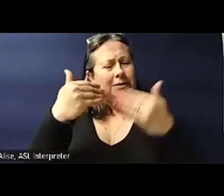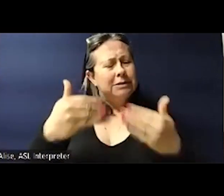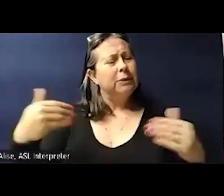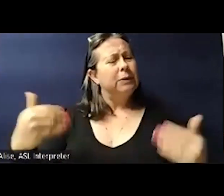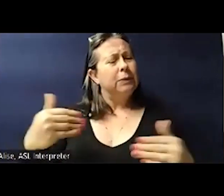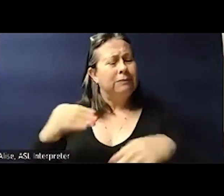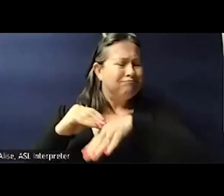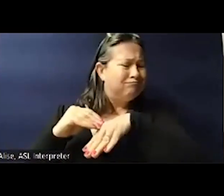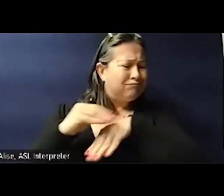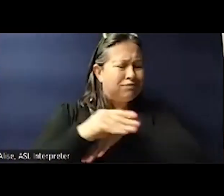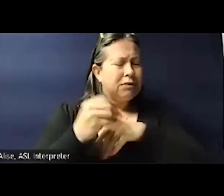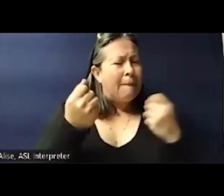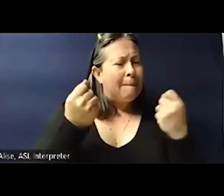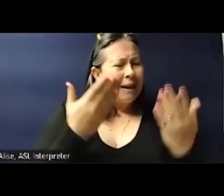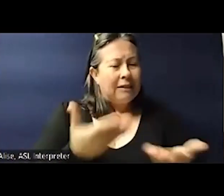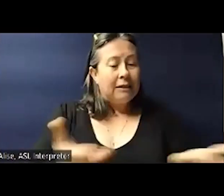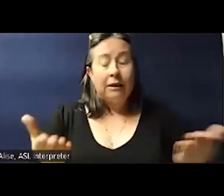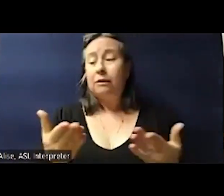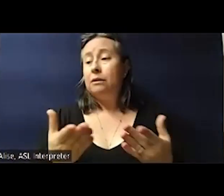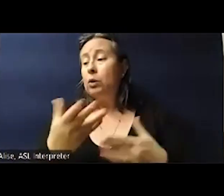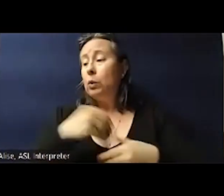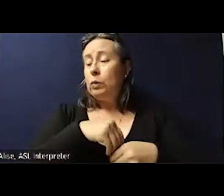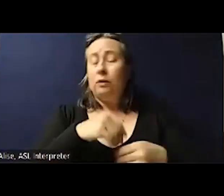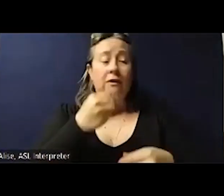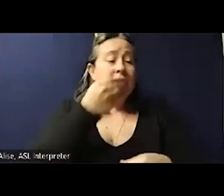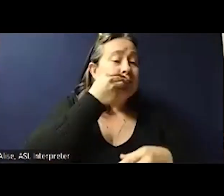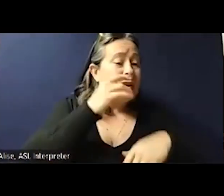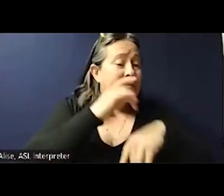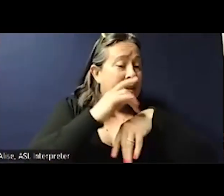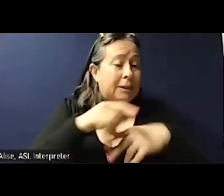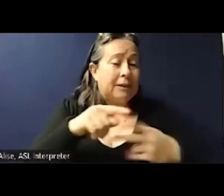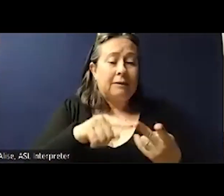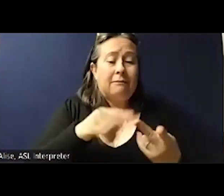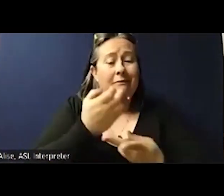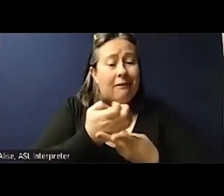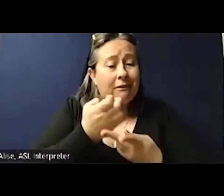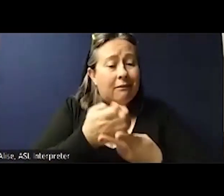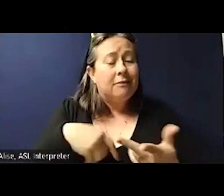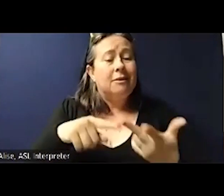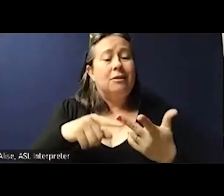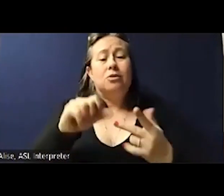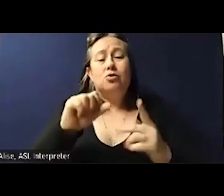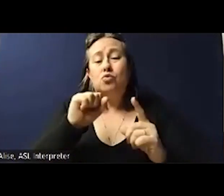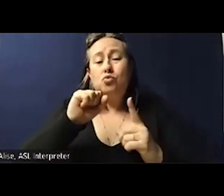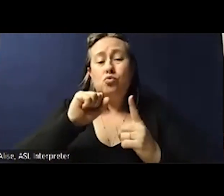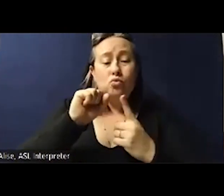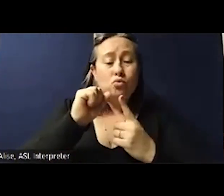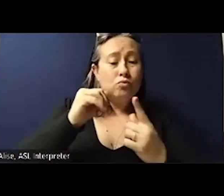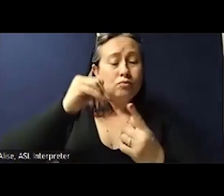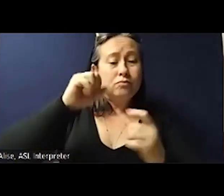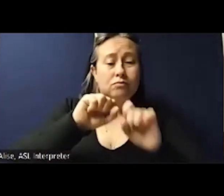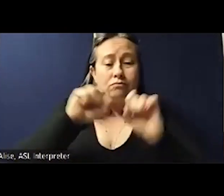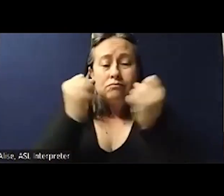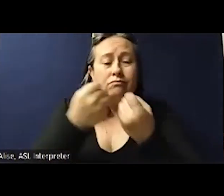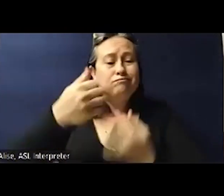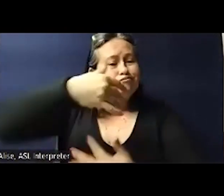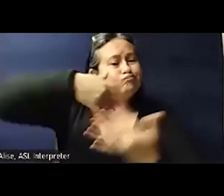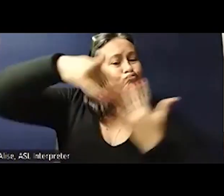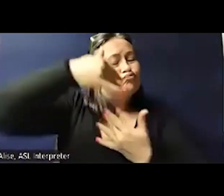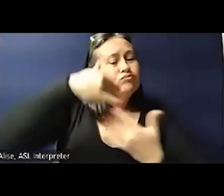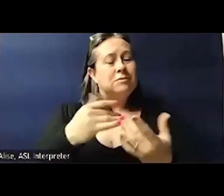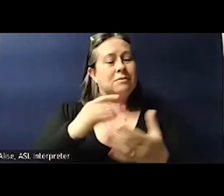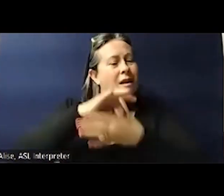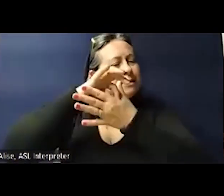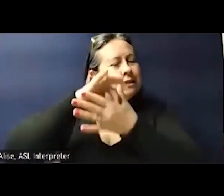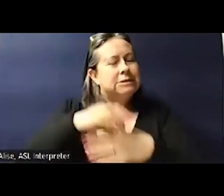many factors, including food availability, economics, and cultural and social contexts. The bottom line is that we need to develop a